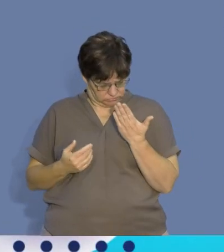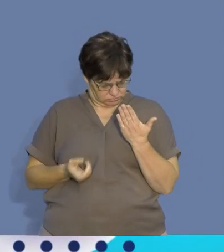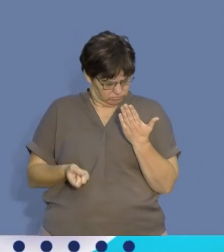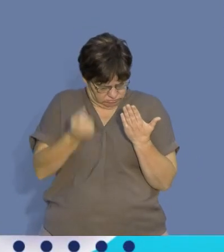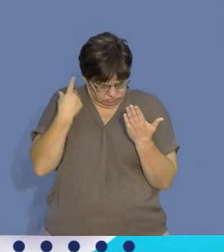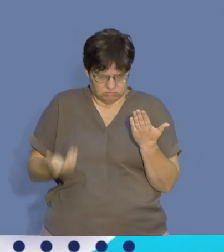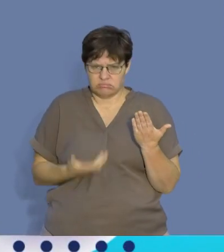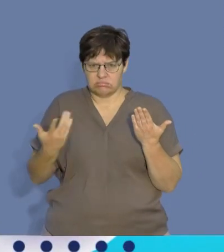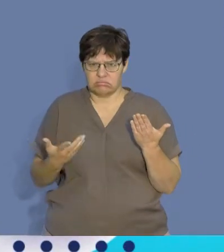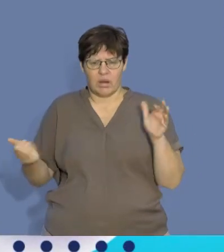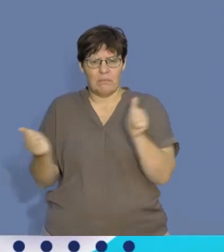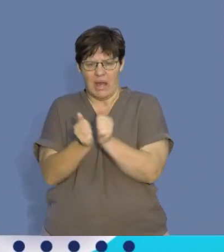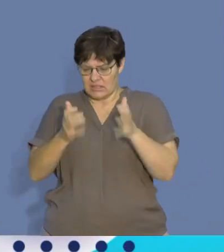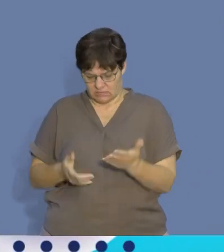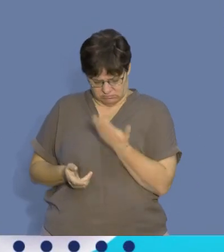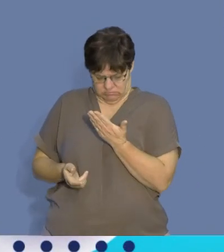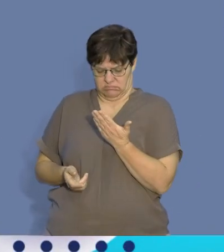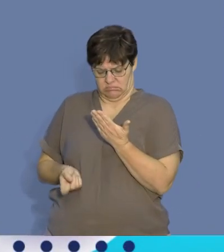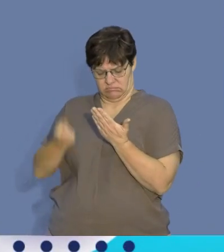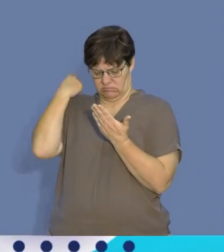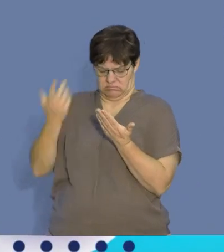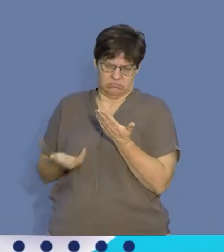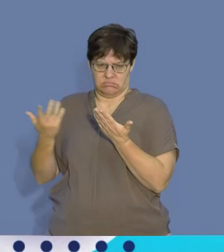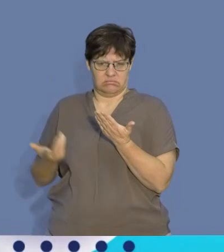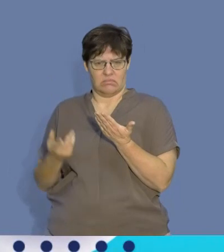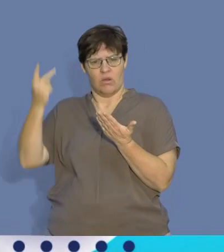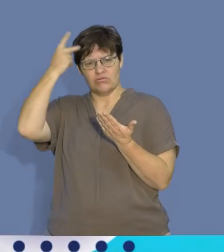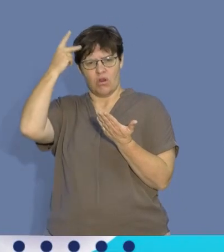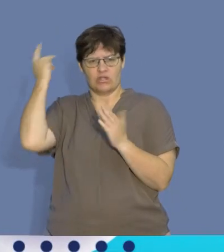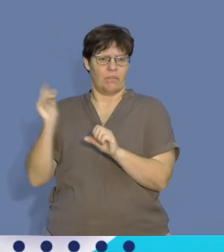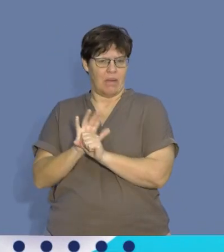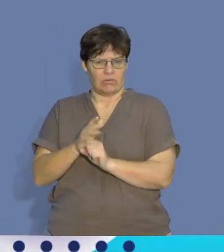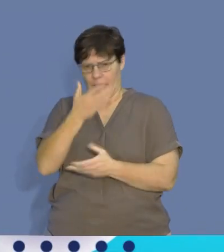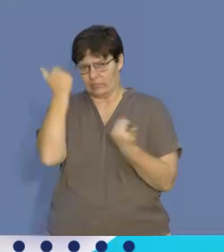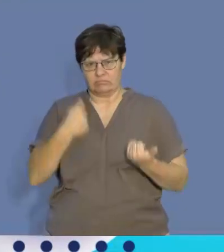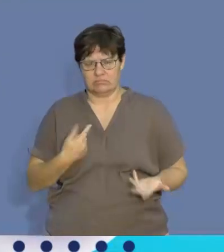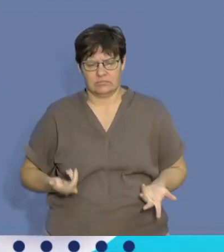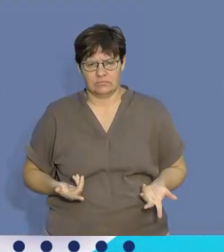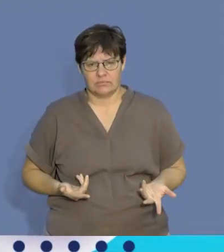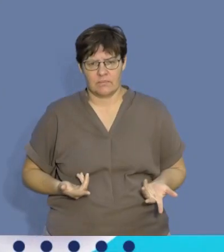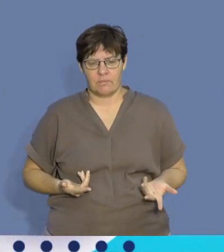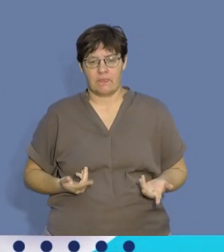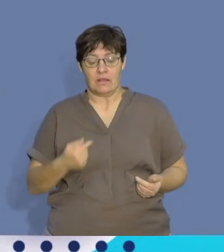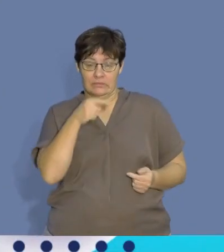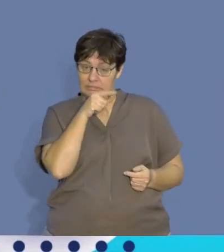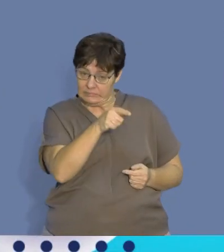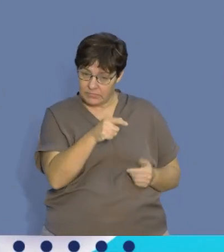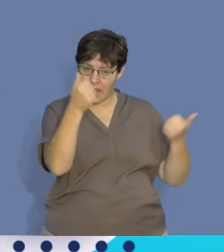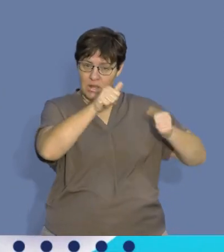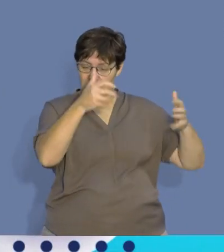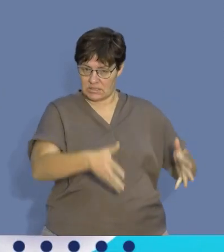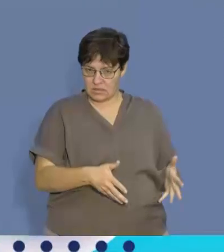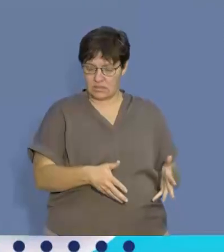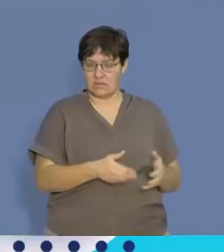the partners. They don't necessarily have that accounting background. So as the accountant,